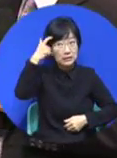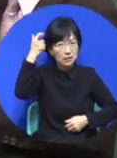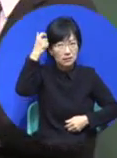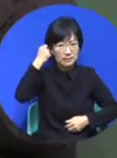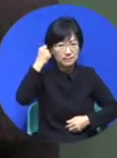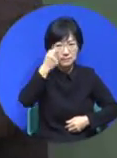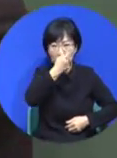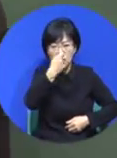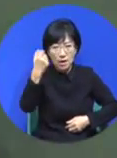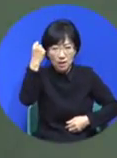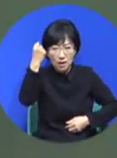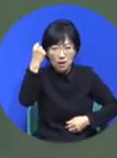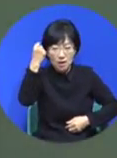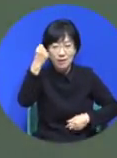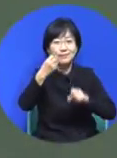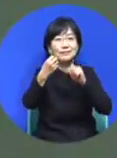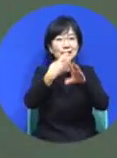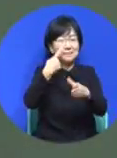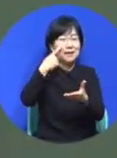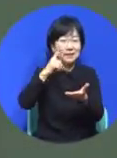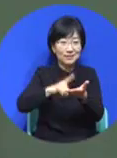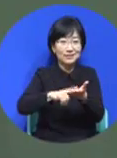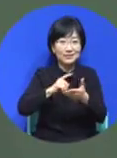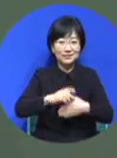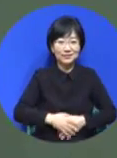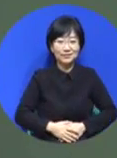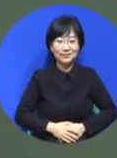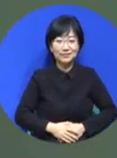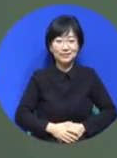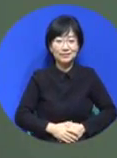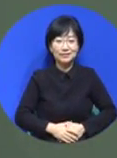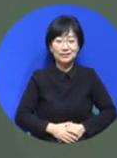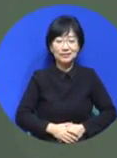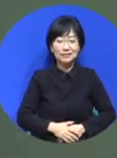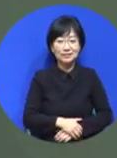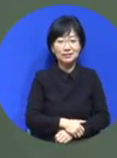If you open your spiritual eyes, you can find the answer.